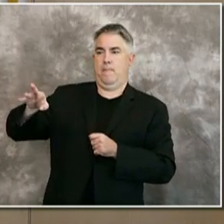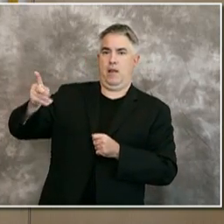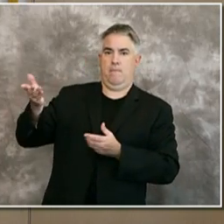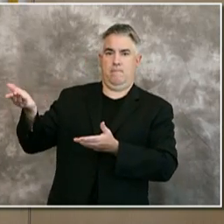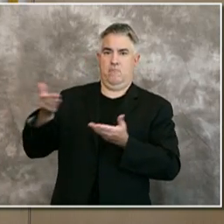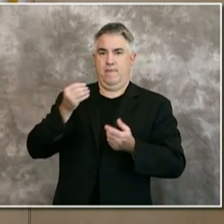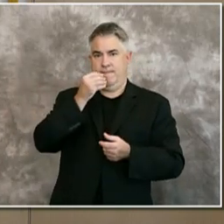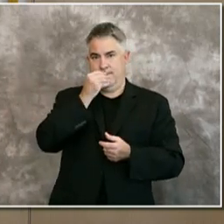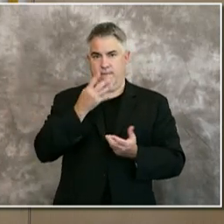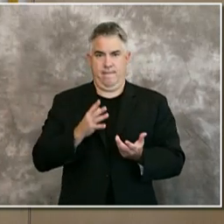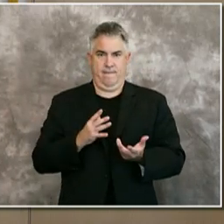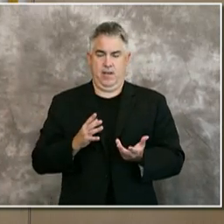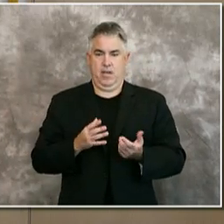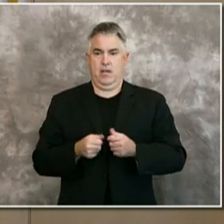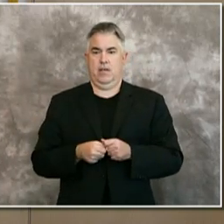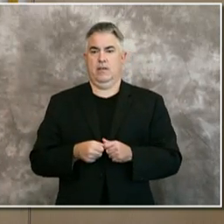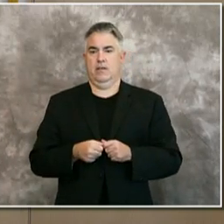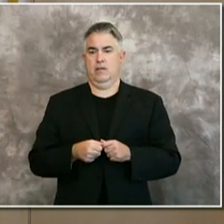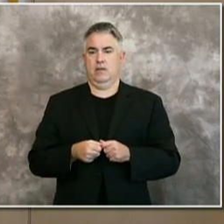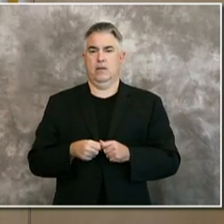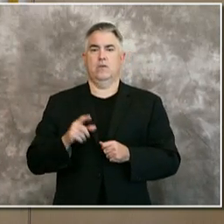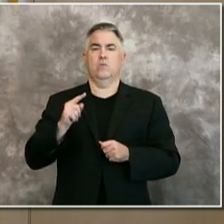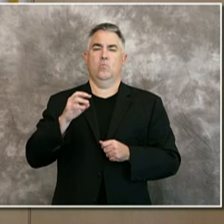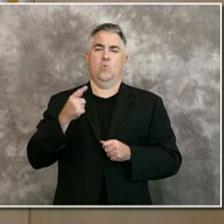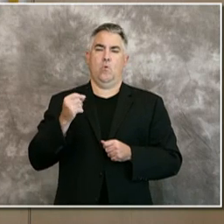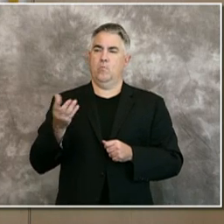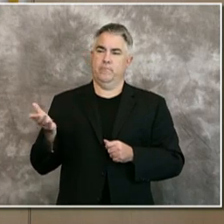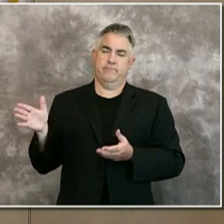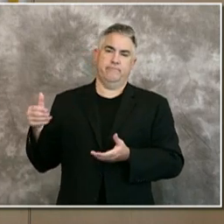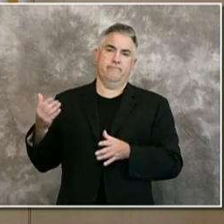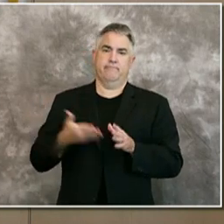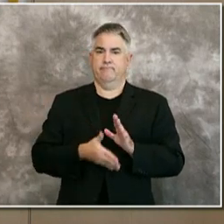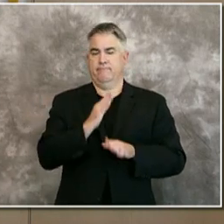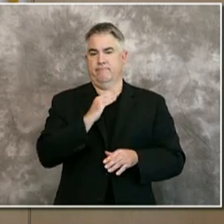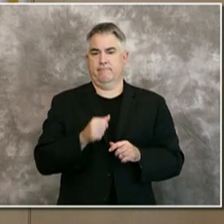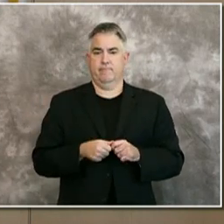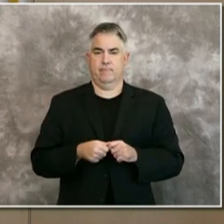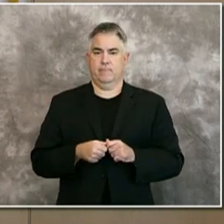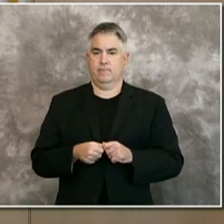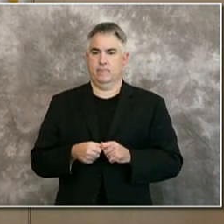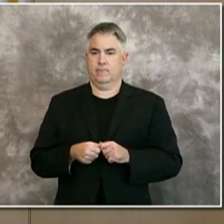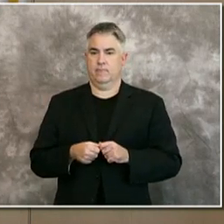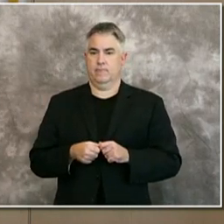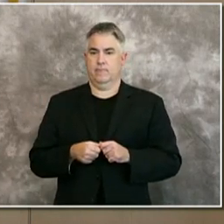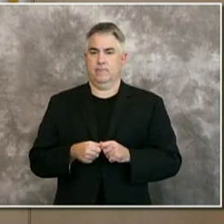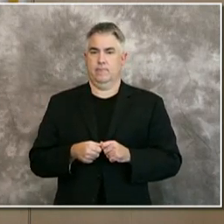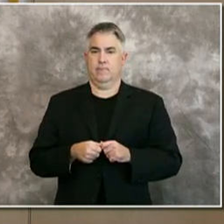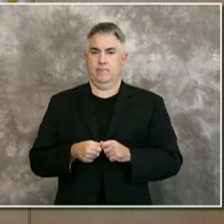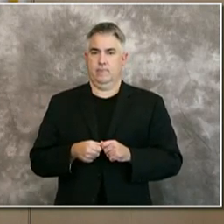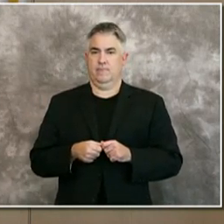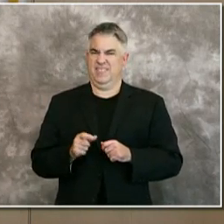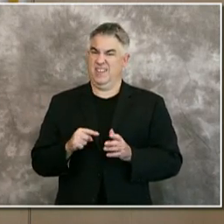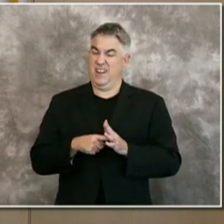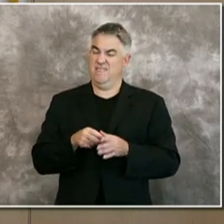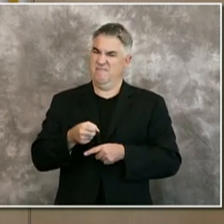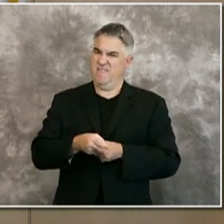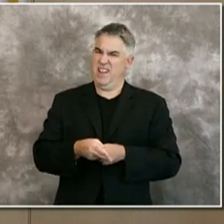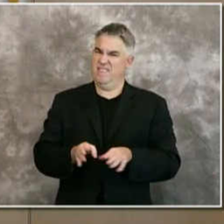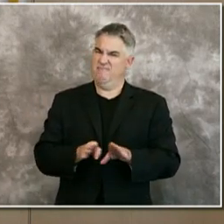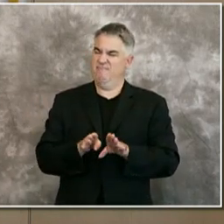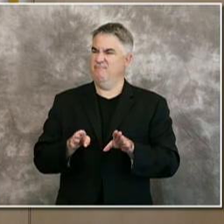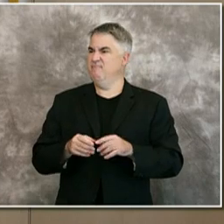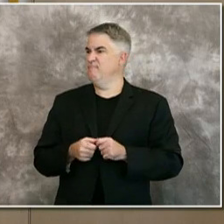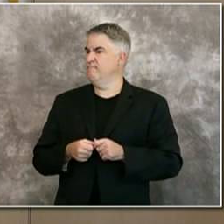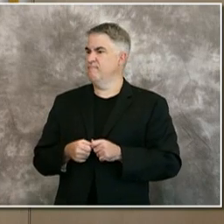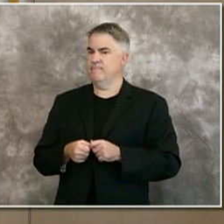or takeout. So that's the situation going forward as of midnight tonight. And do you know, can that be a